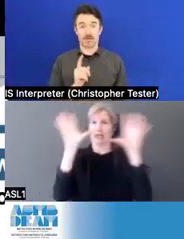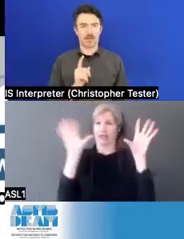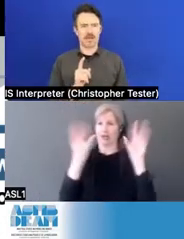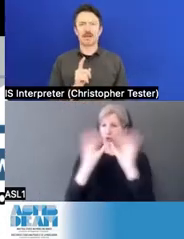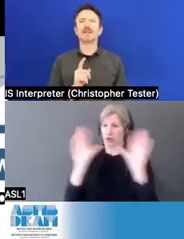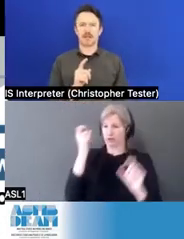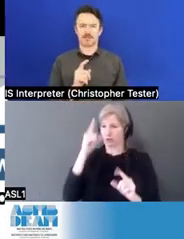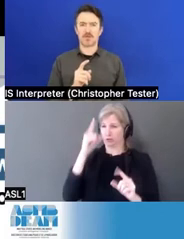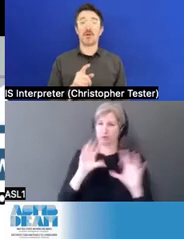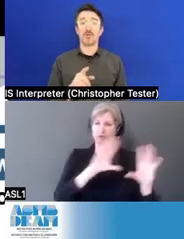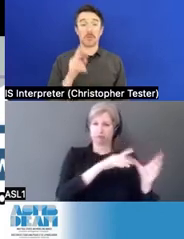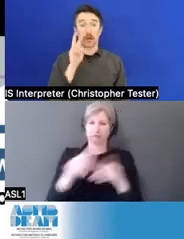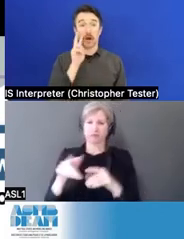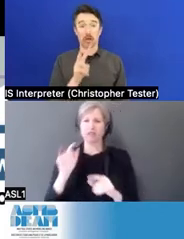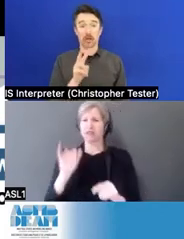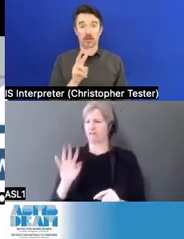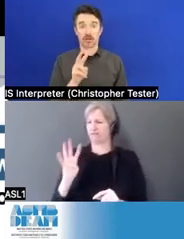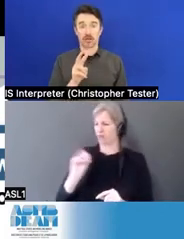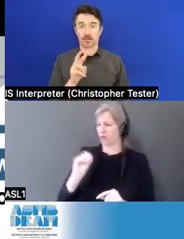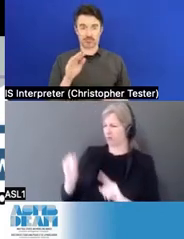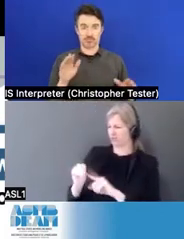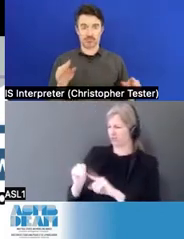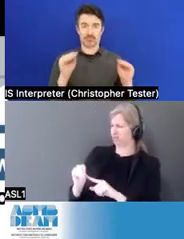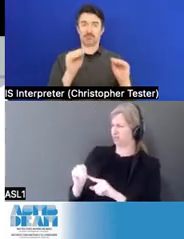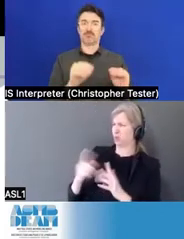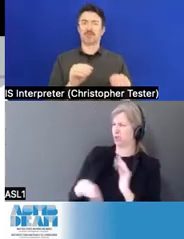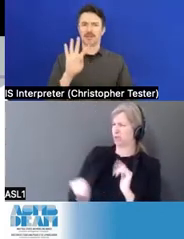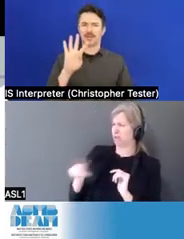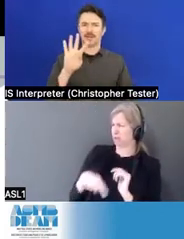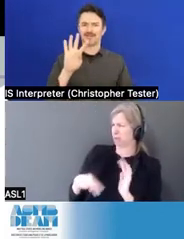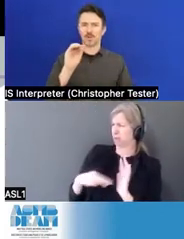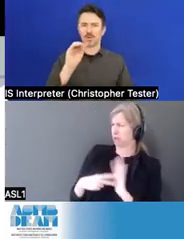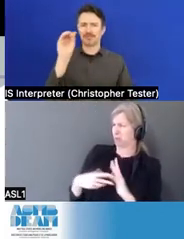this 40% mean? Next slide, please.